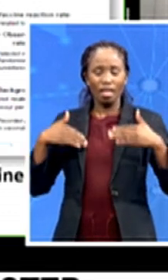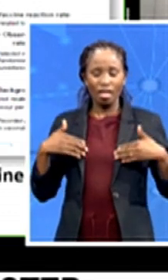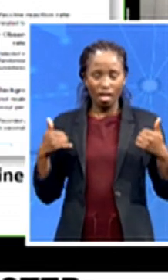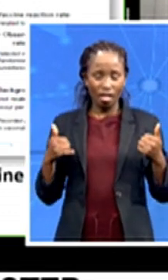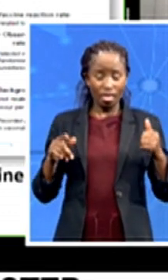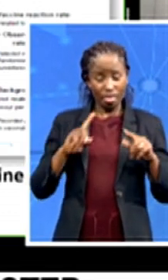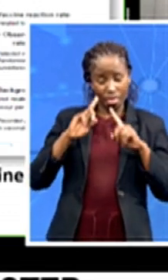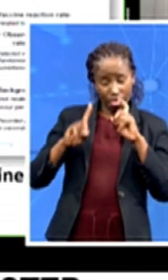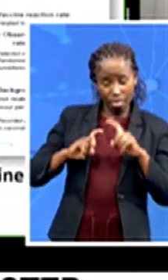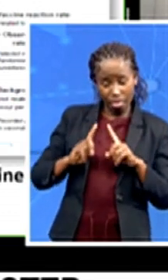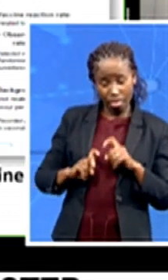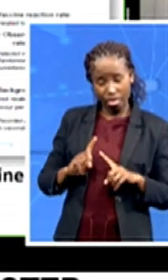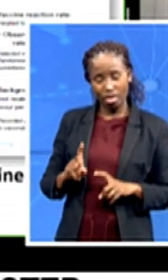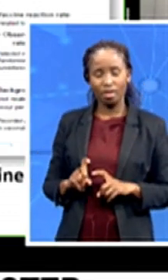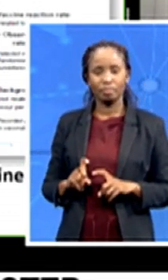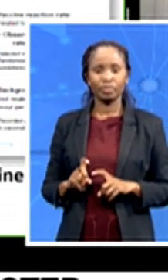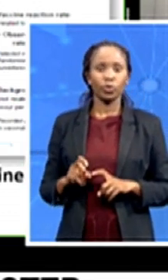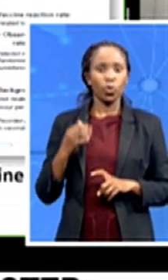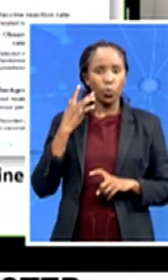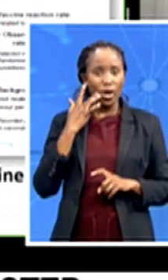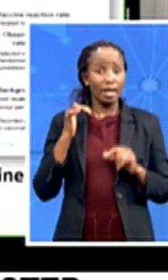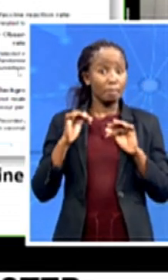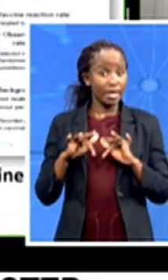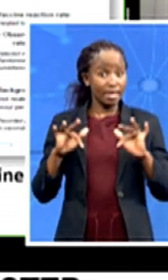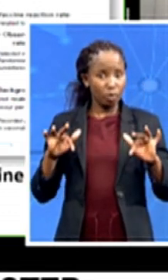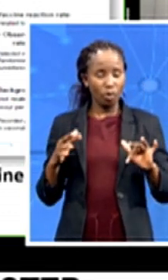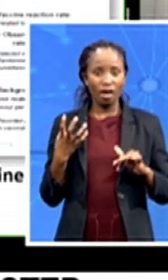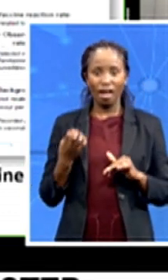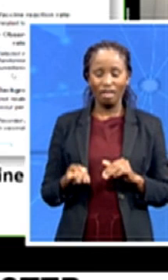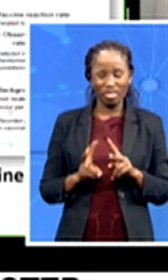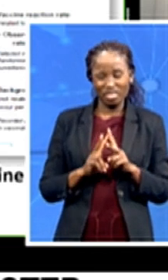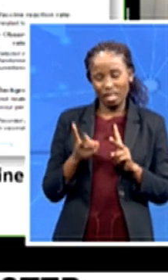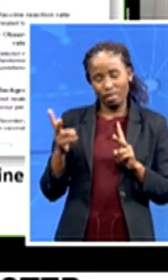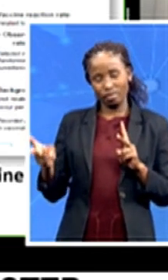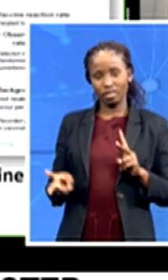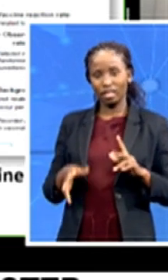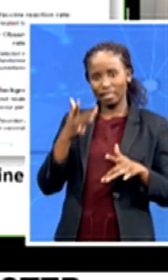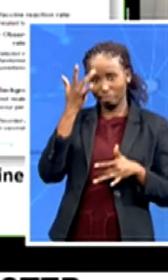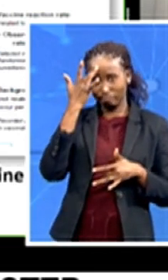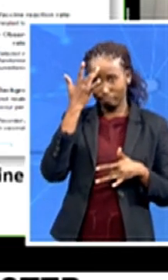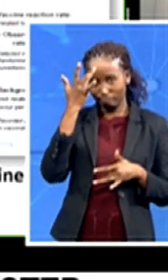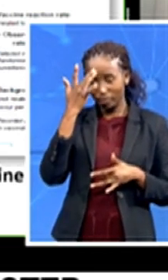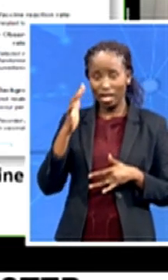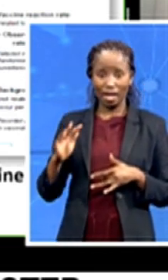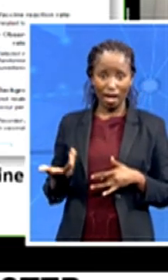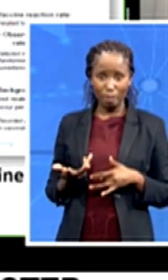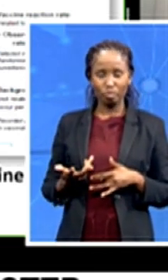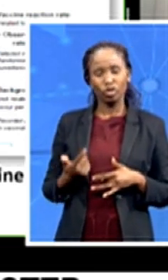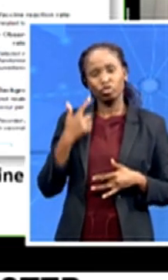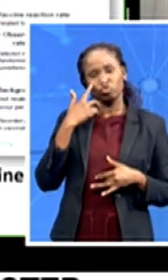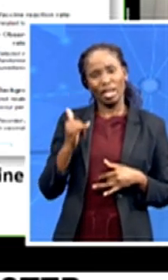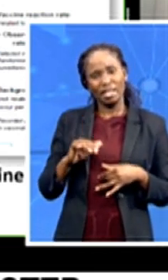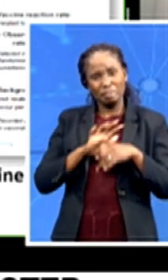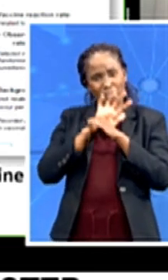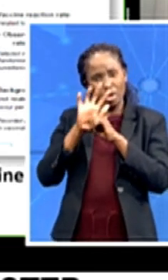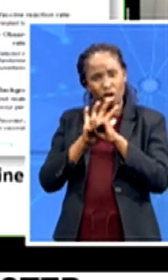with certain diseases. So you would look at what is the background rate, or the normal rate, or the expected rate of